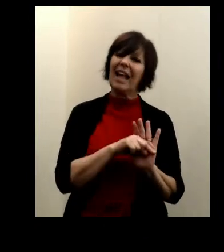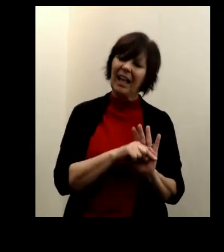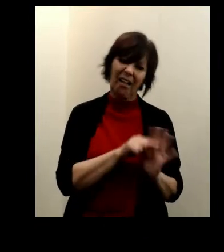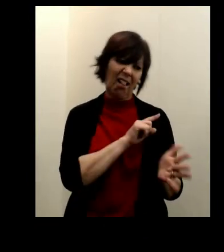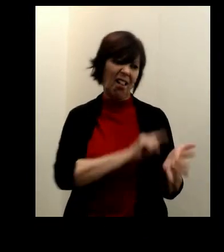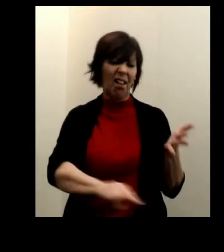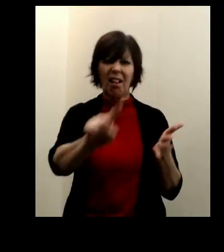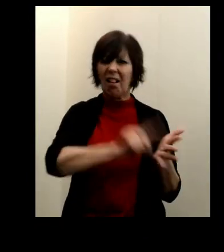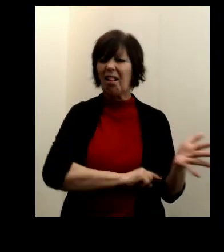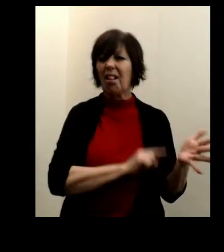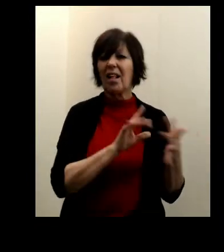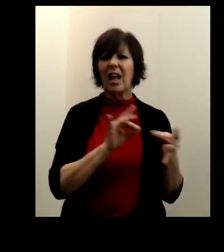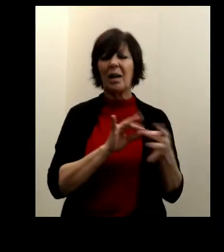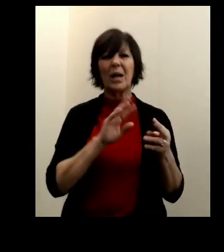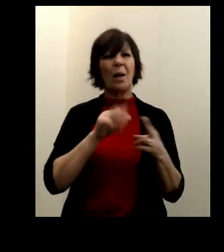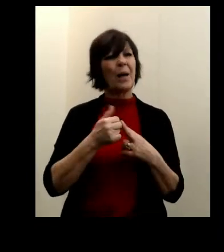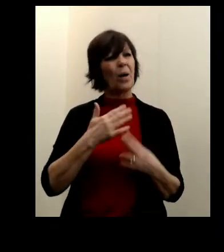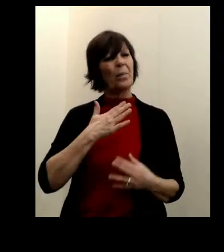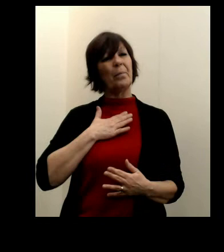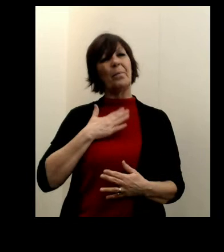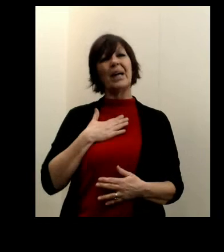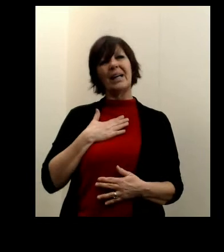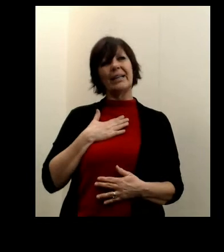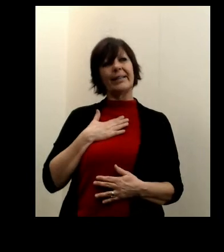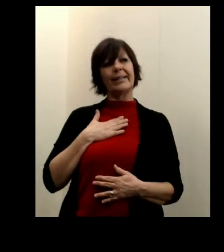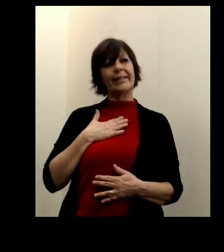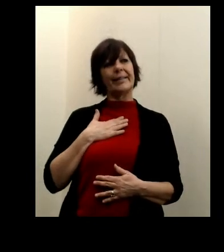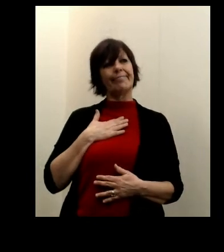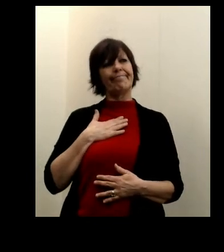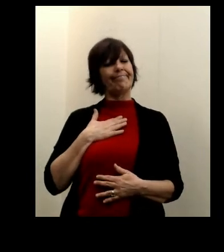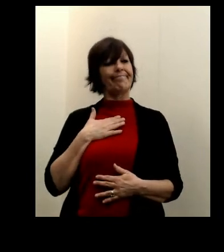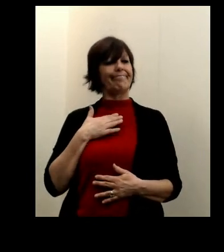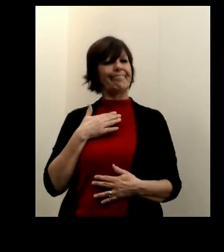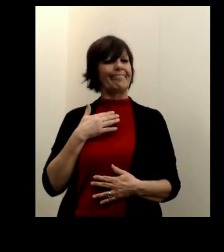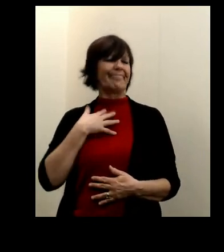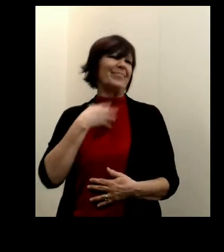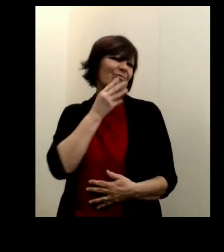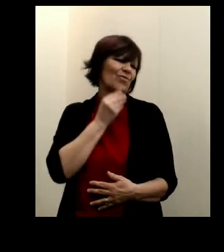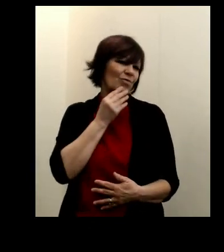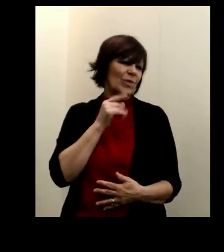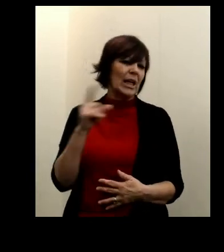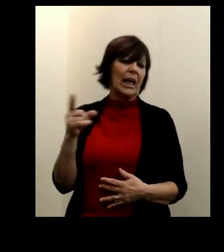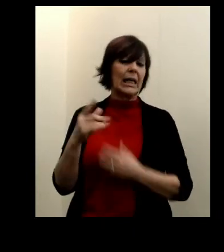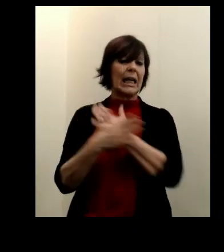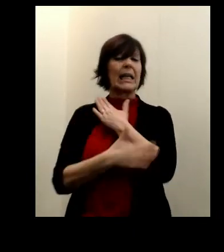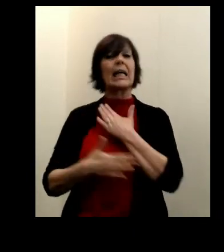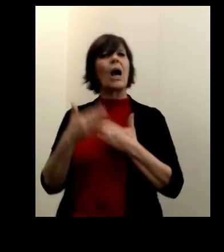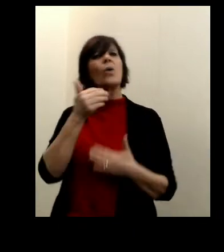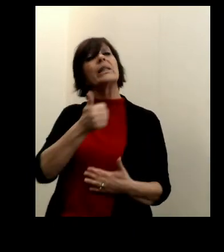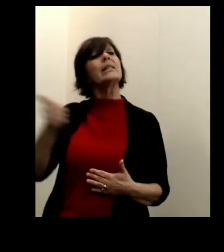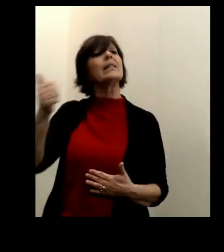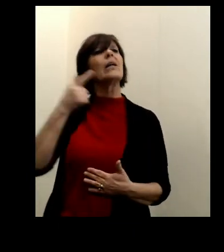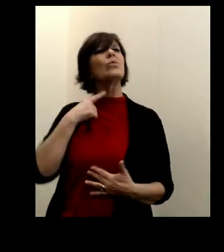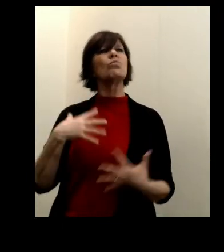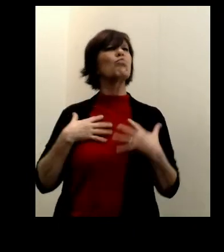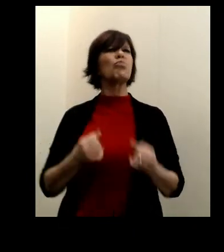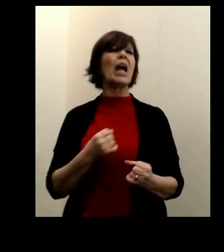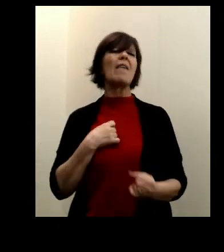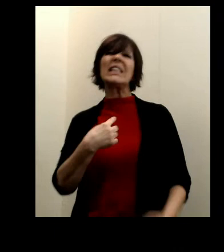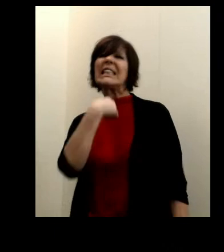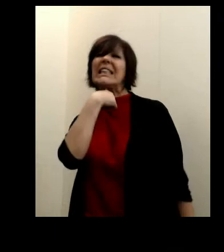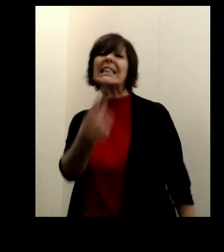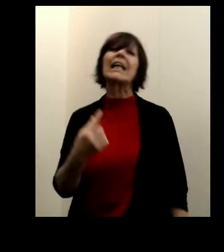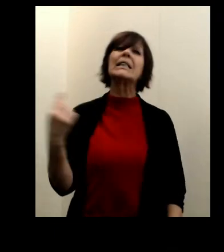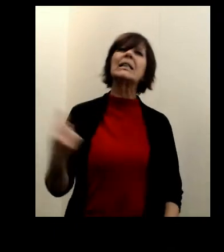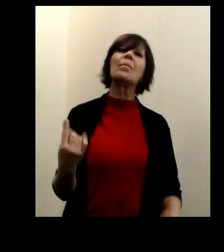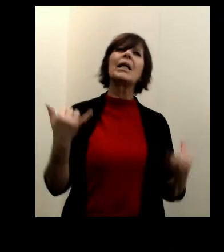my heritage, and it's been really frustrating. And our county executive was brave and stood up and called it out. And